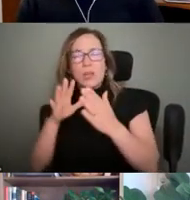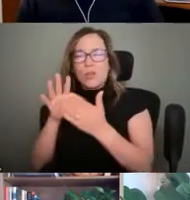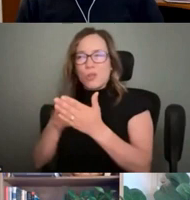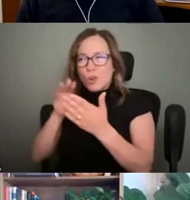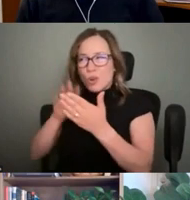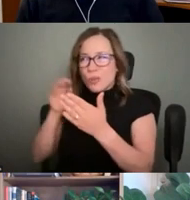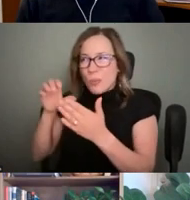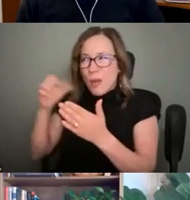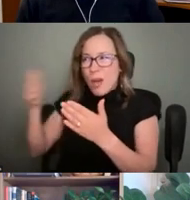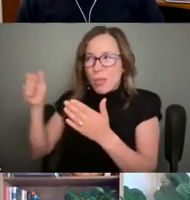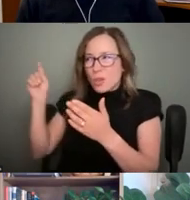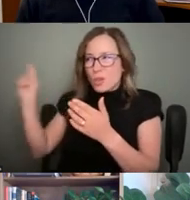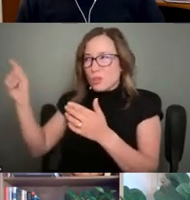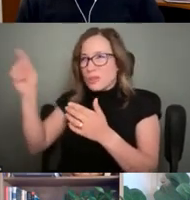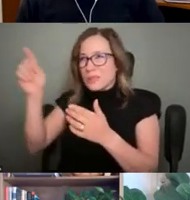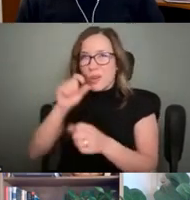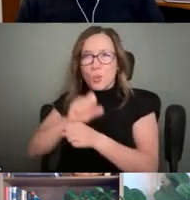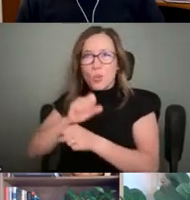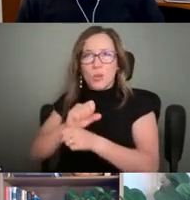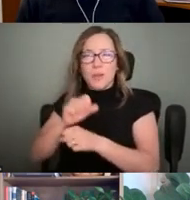working on this are a great way